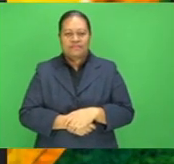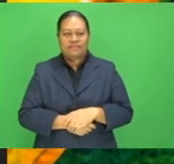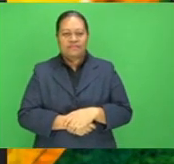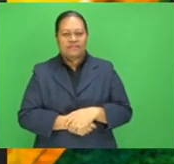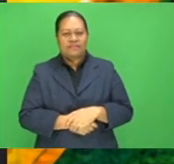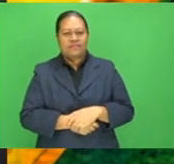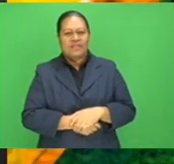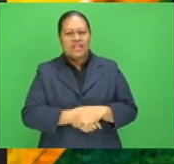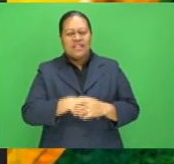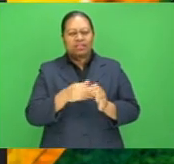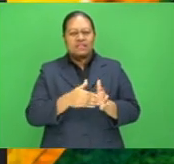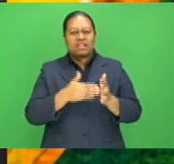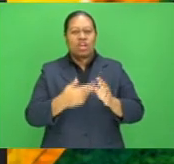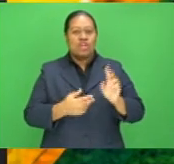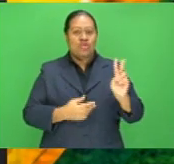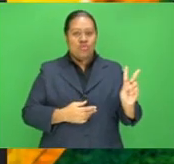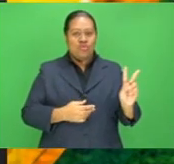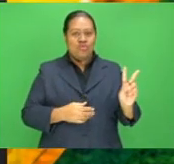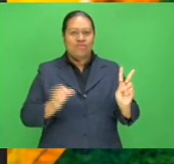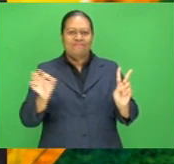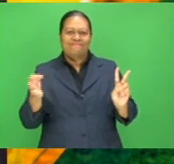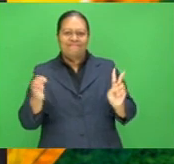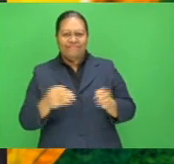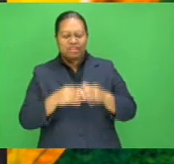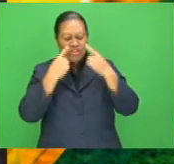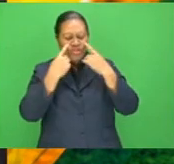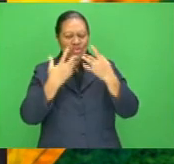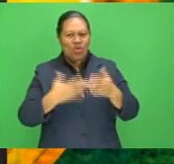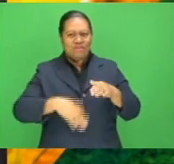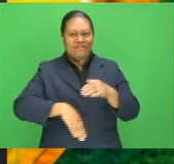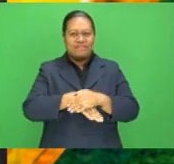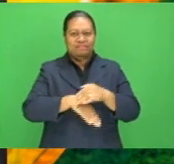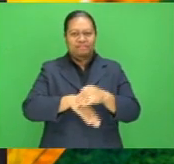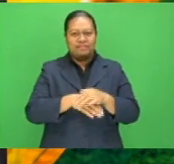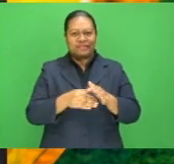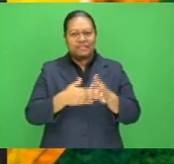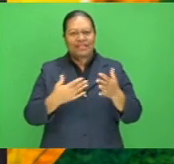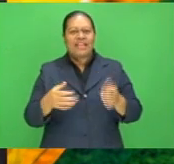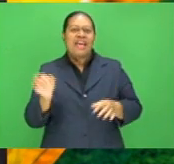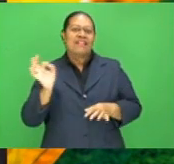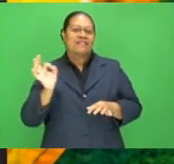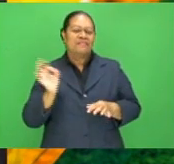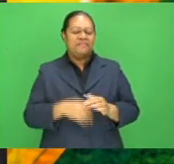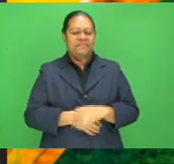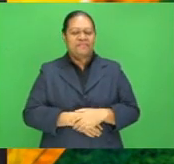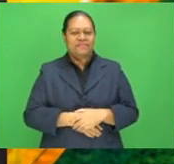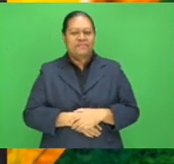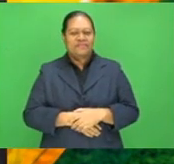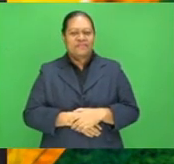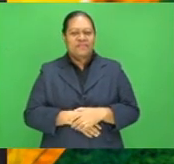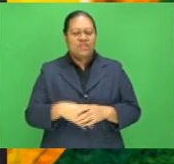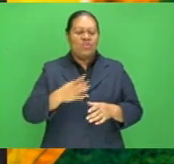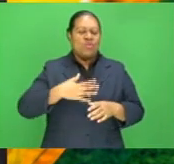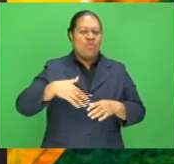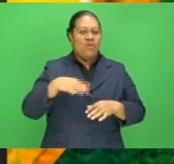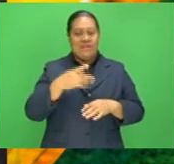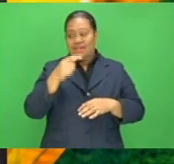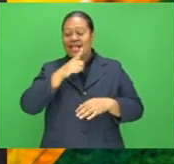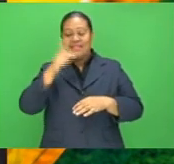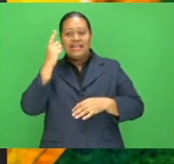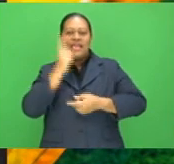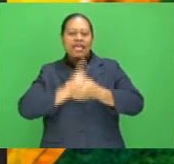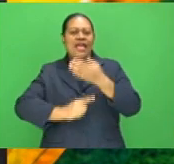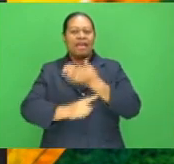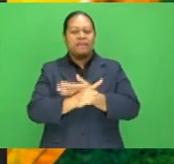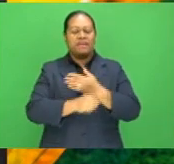Madrid are 2 points clear at the top of the Spanish La Liga after grinding out a 1-0 victory at bottom club Espanyol yesterday. The